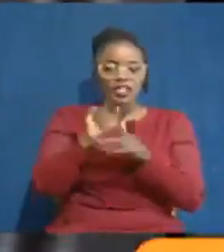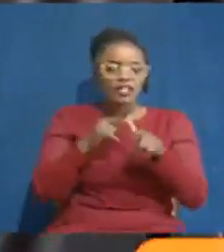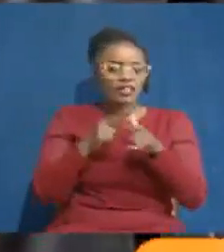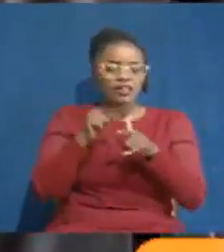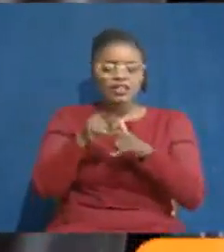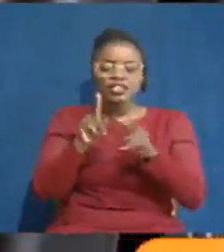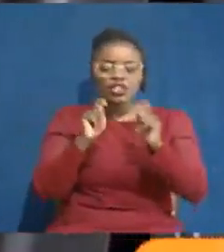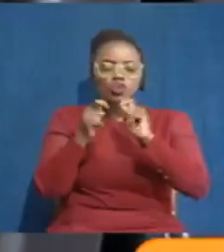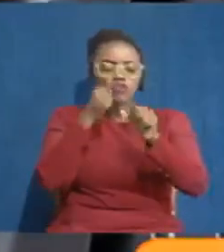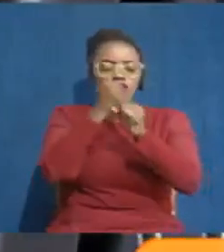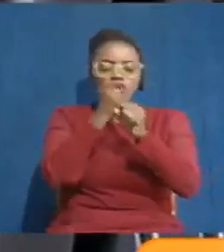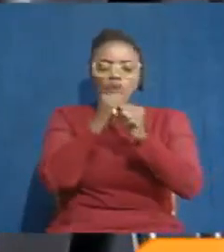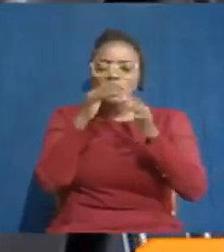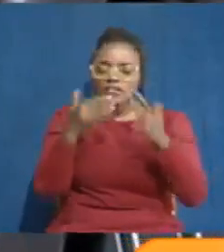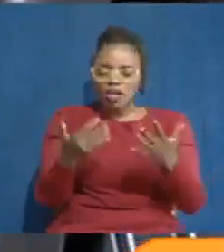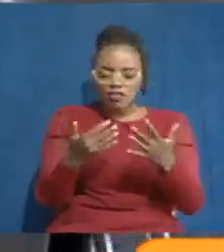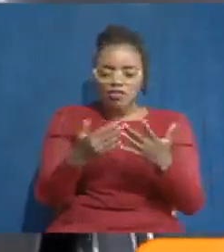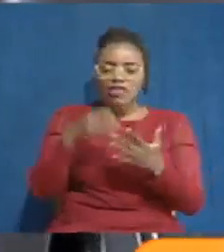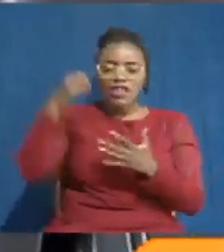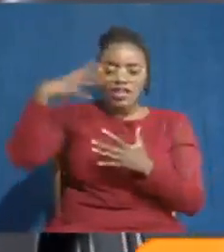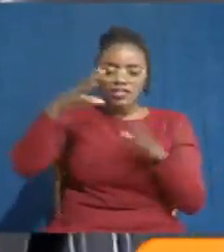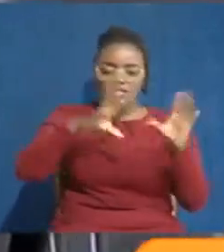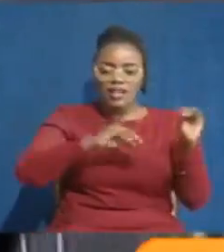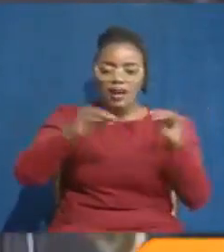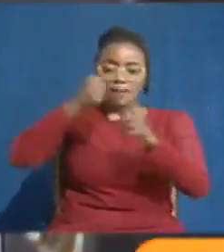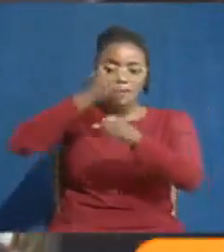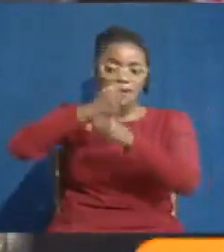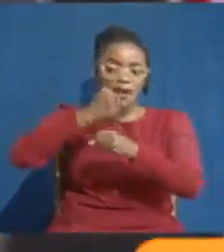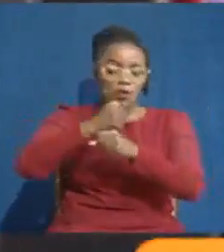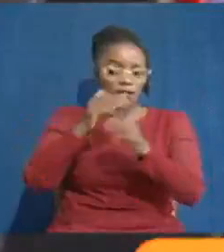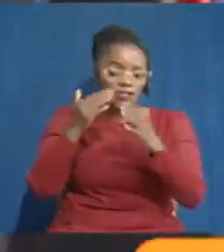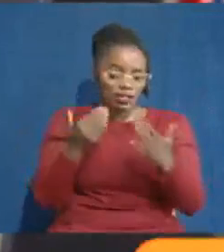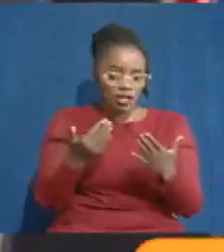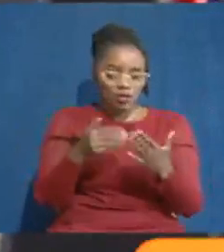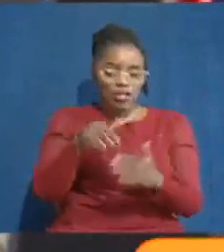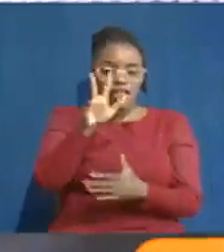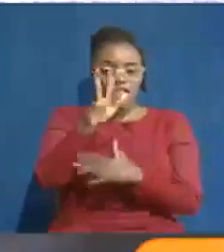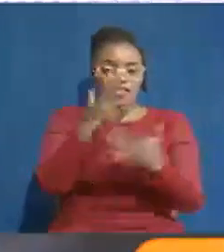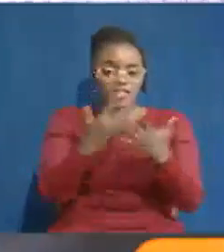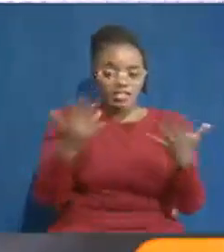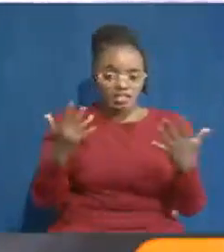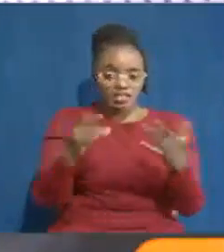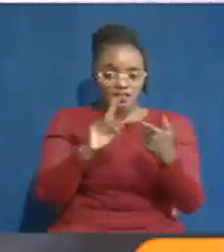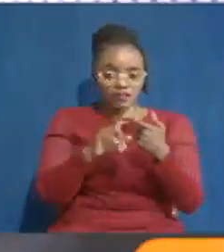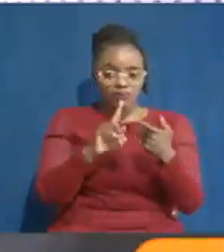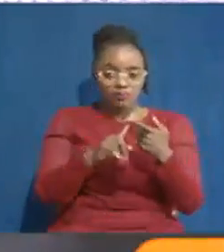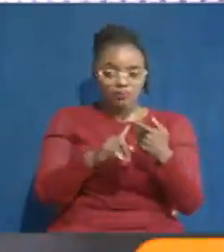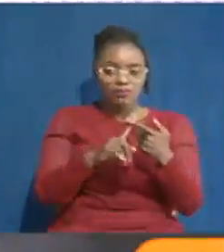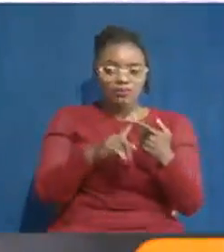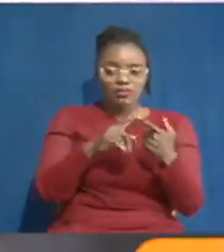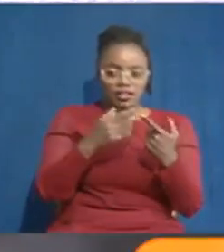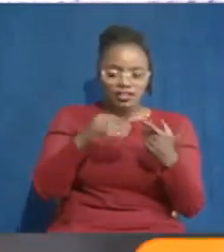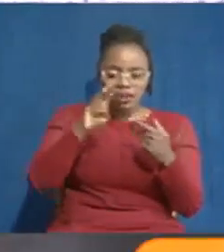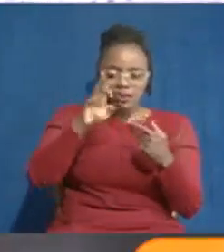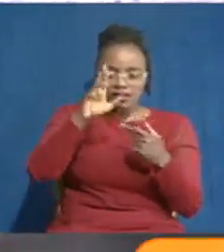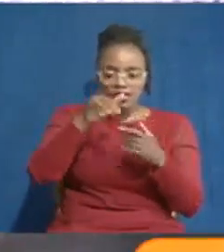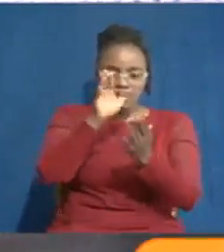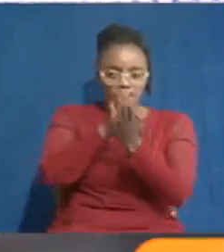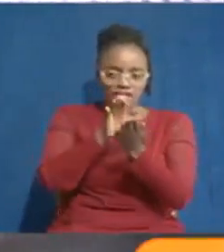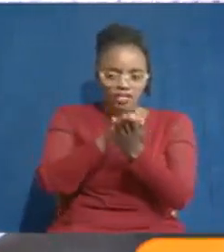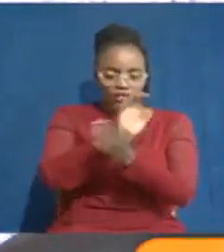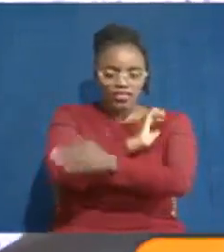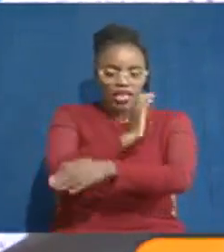the conversion work? Electric mobility works by three things. There's what we call the battery. It stores the energy.